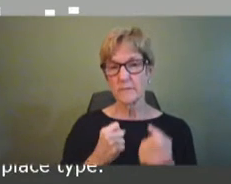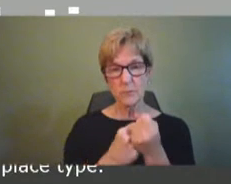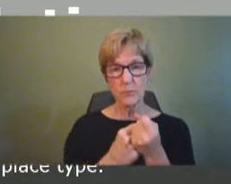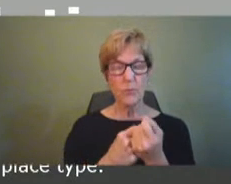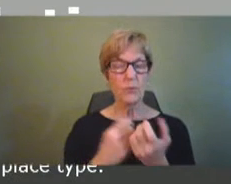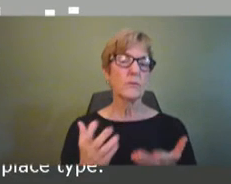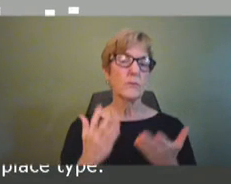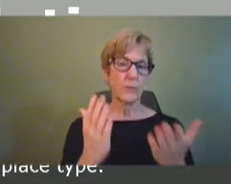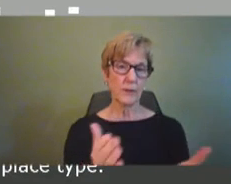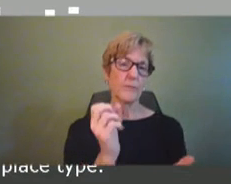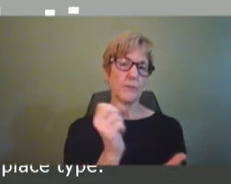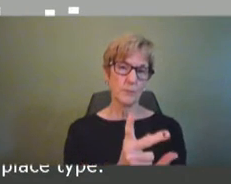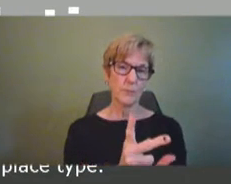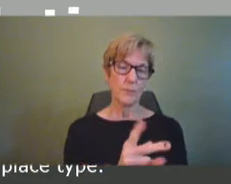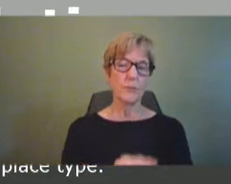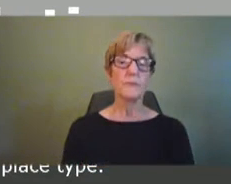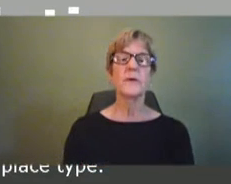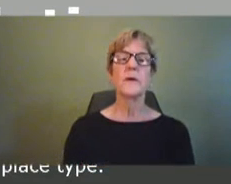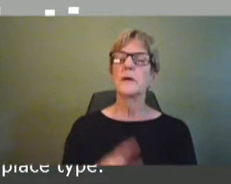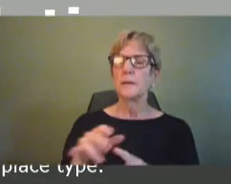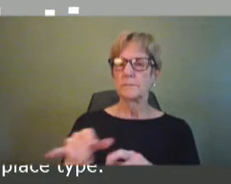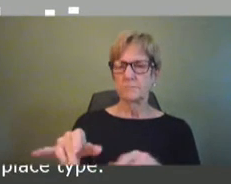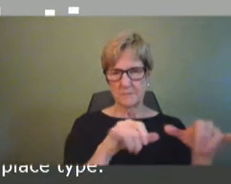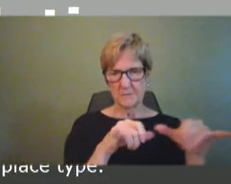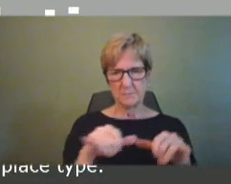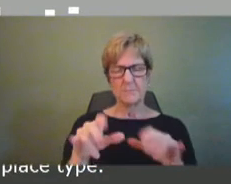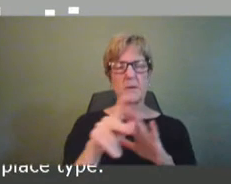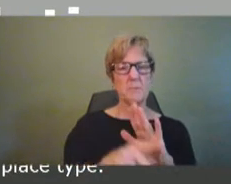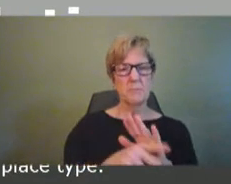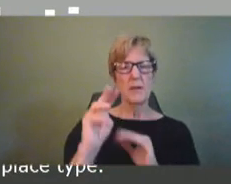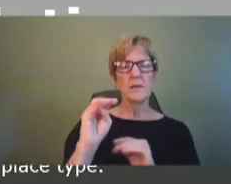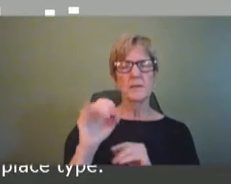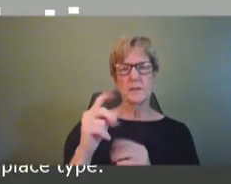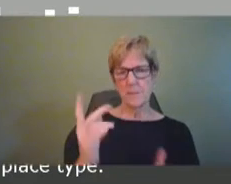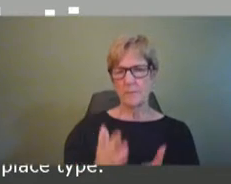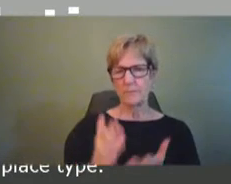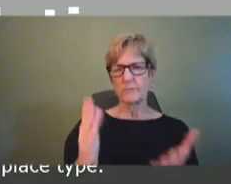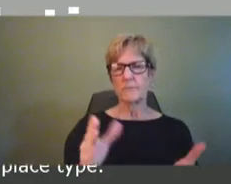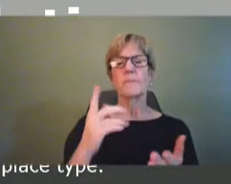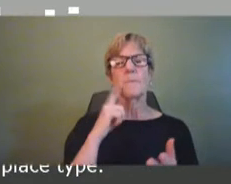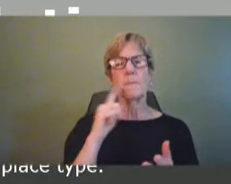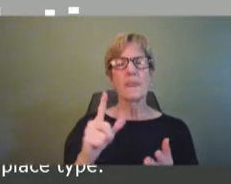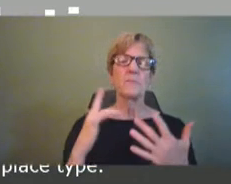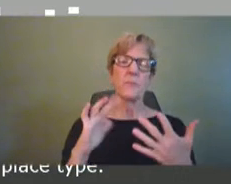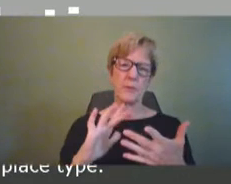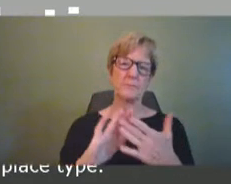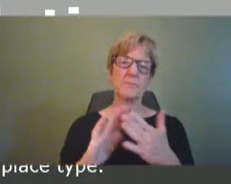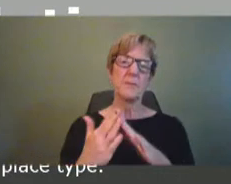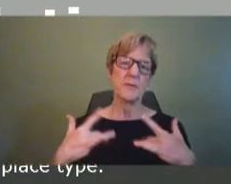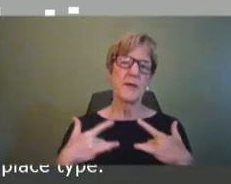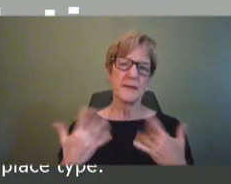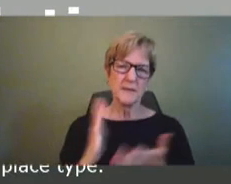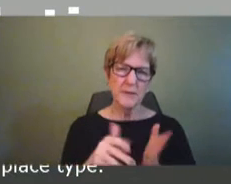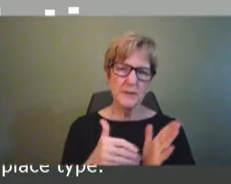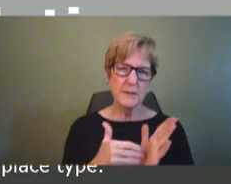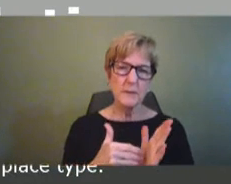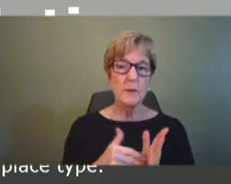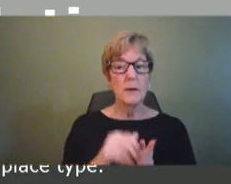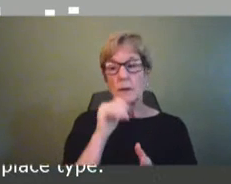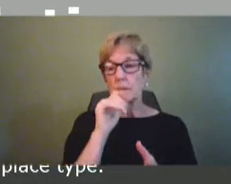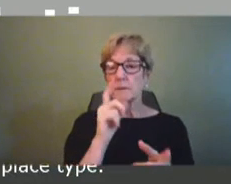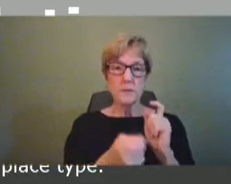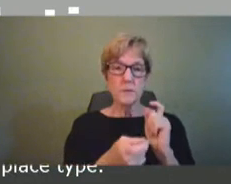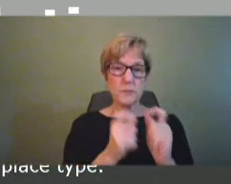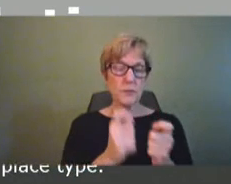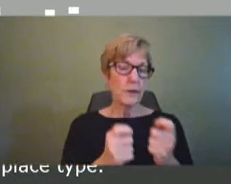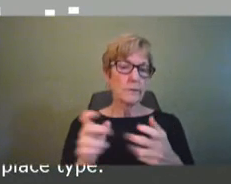petition it would be consider consistent with the policy map recommendation for Community Activity Center doesn't change the overall nature and intended outcomes of the River